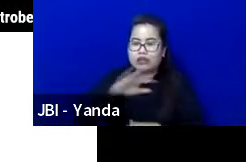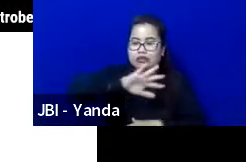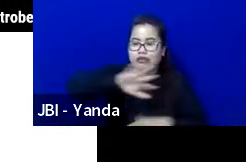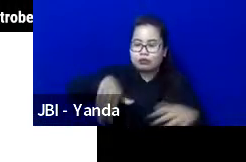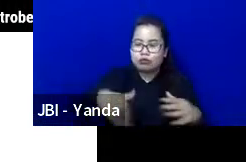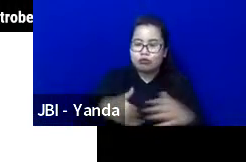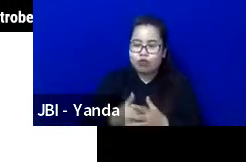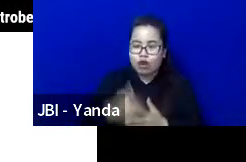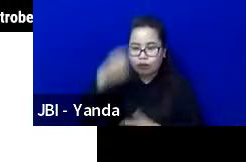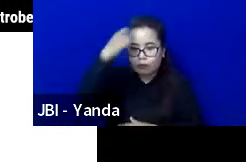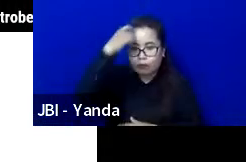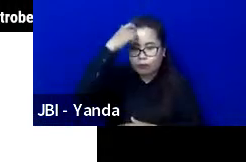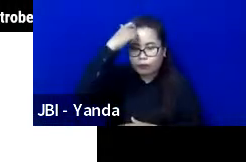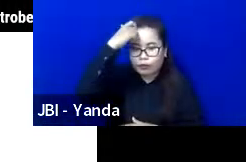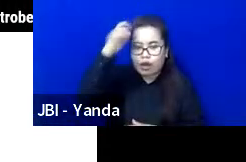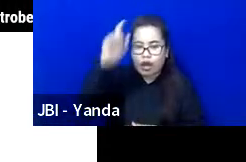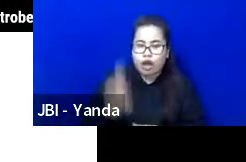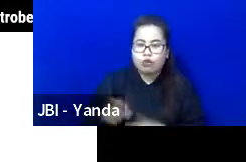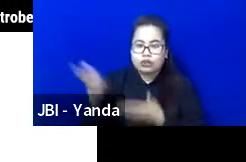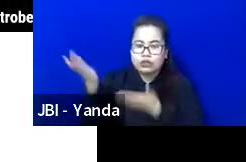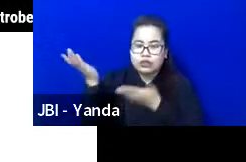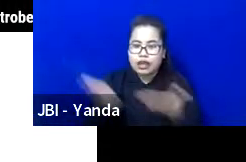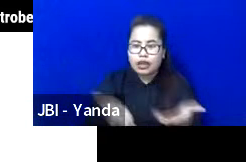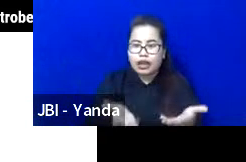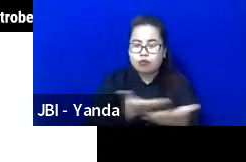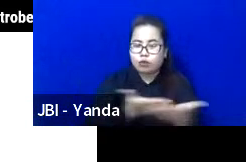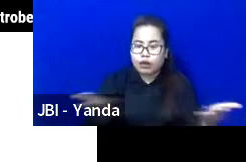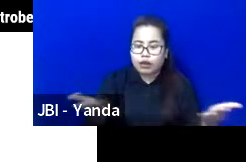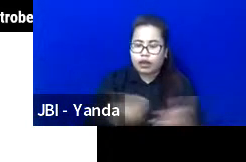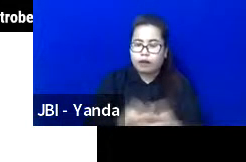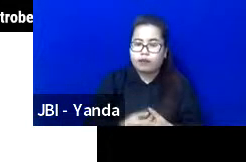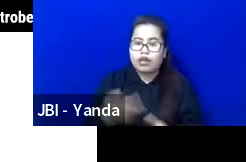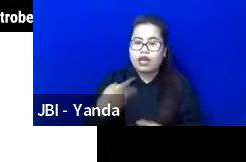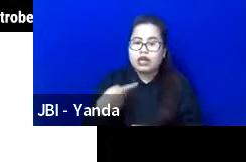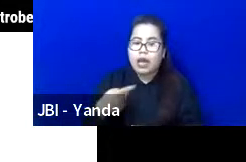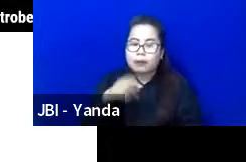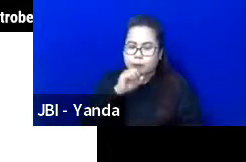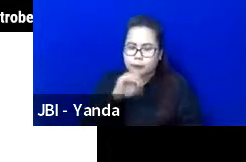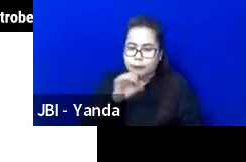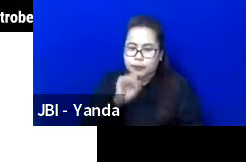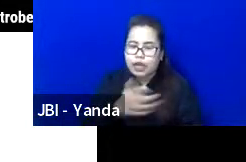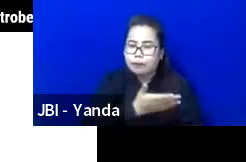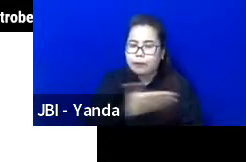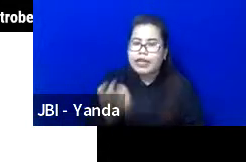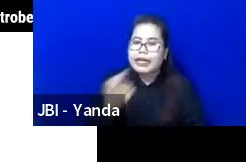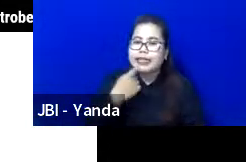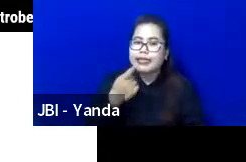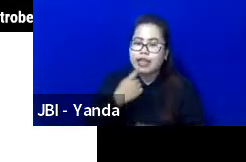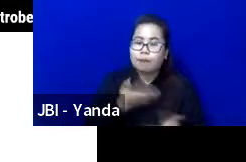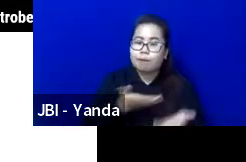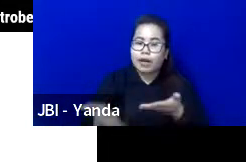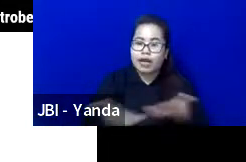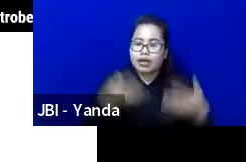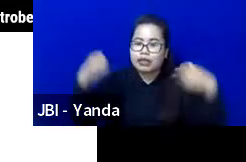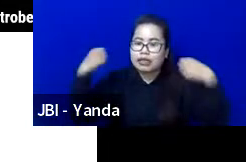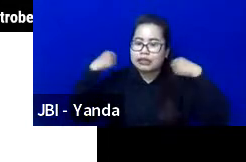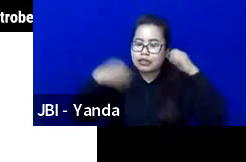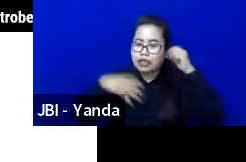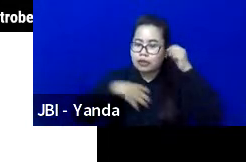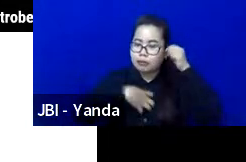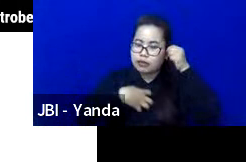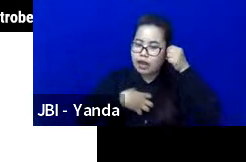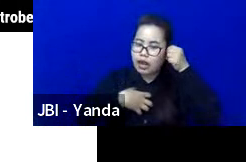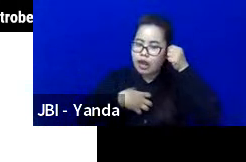We're also talking about mental health service and mental health professionals who are working